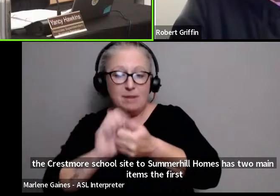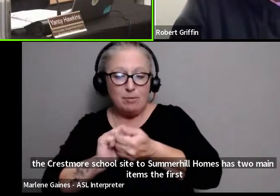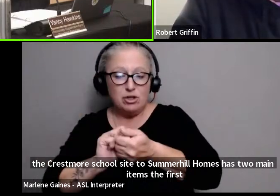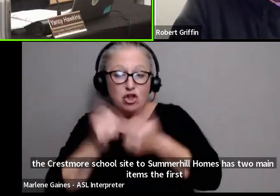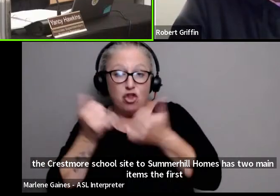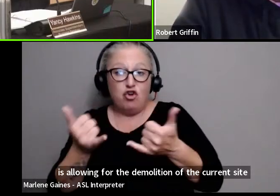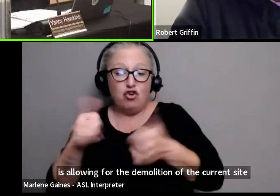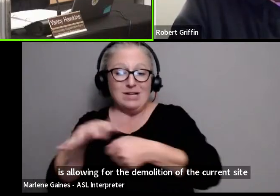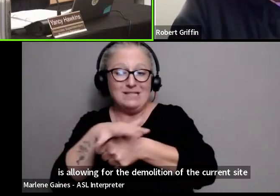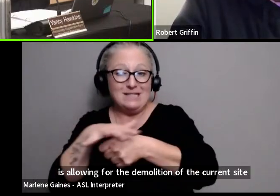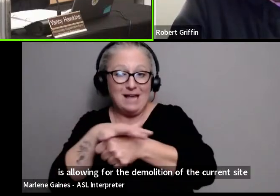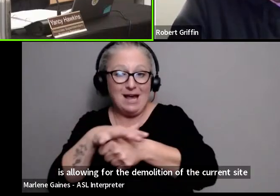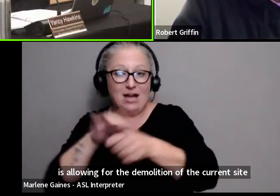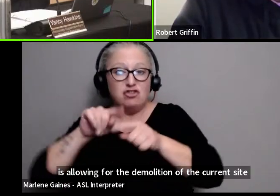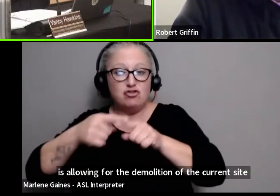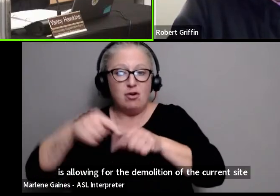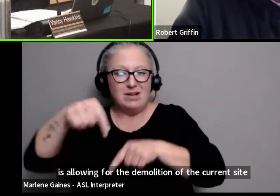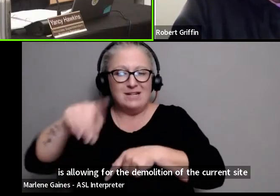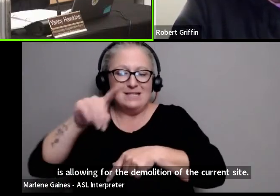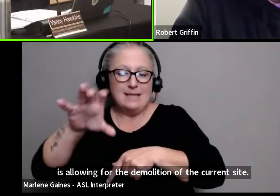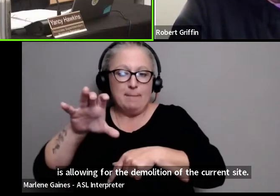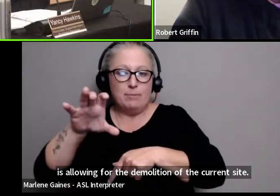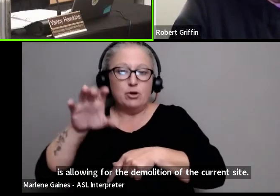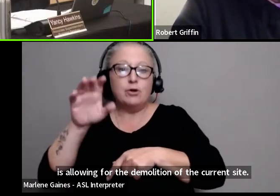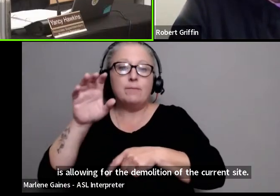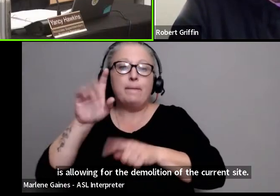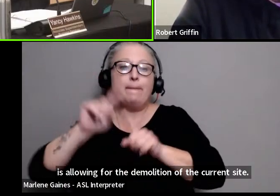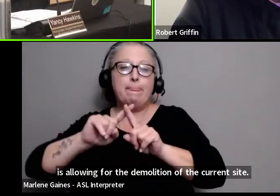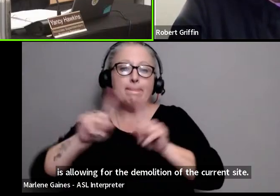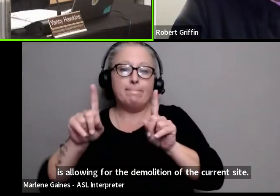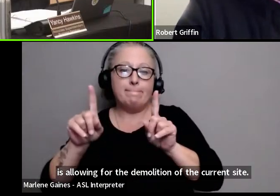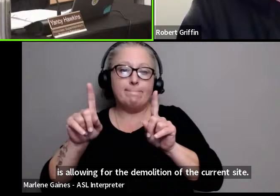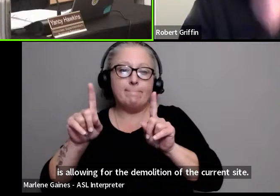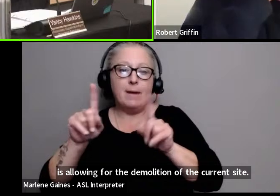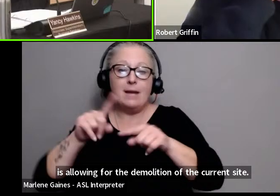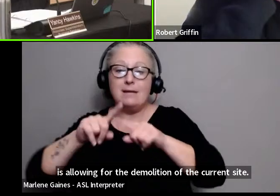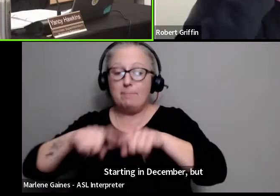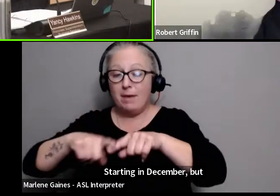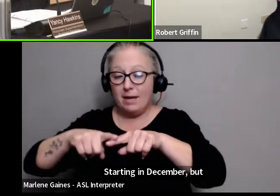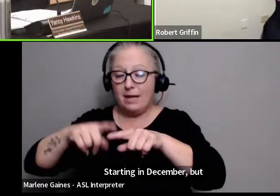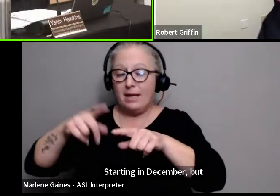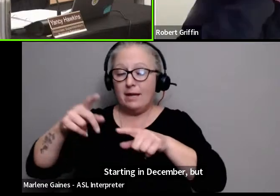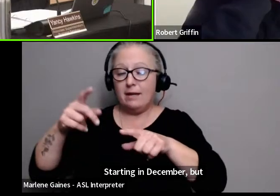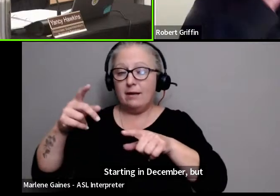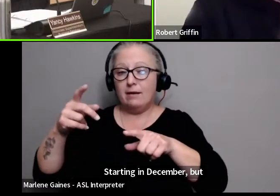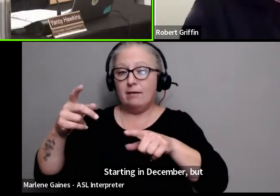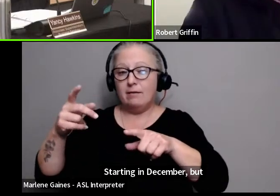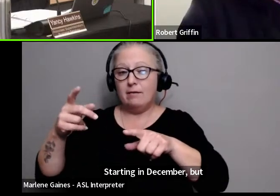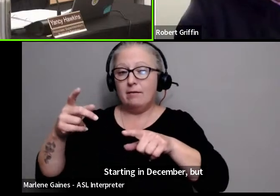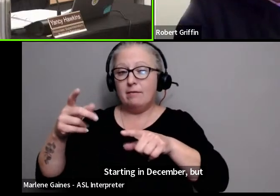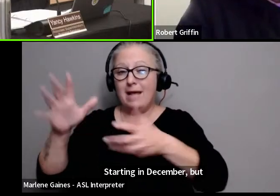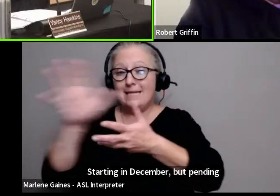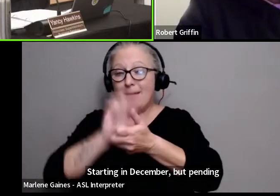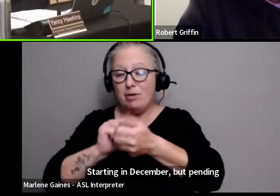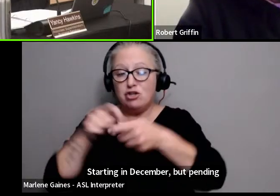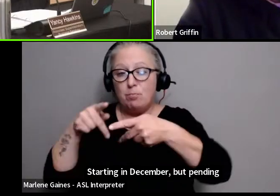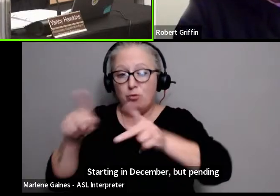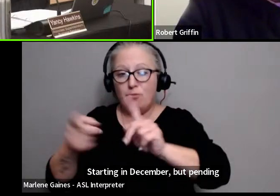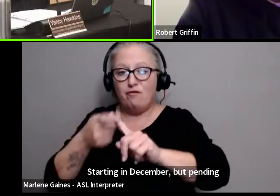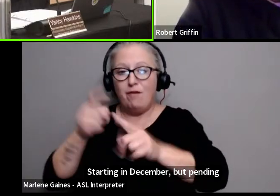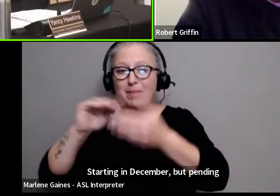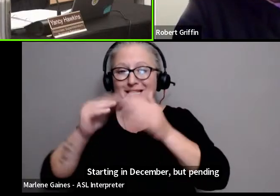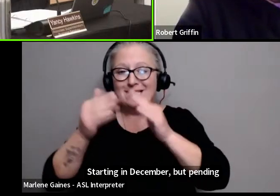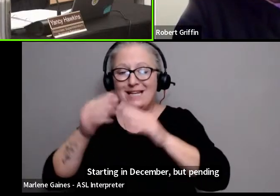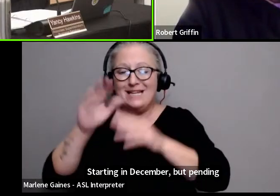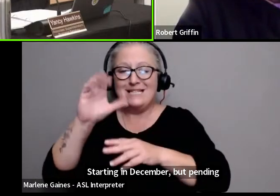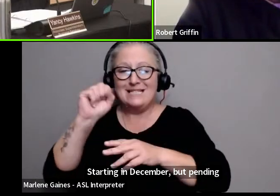site starting in December, but pending a demolition permit from the city of San